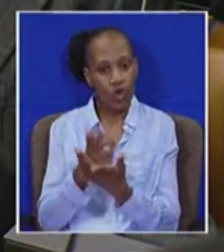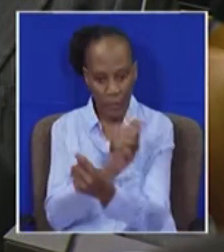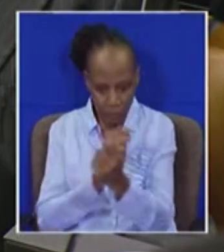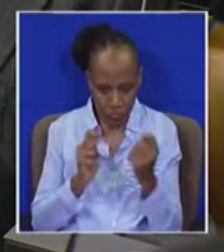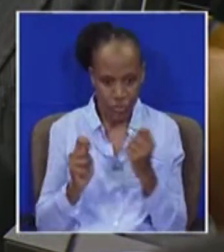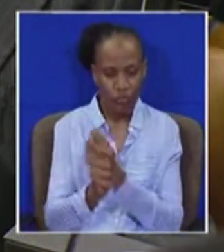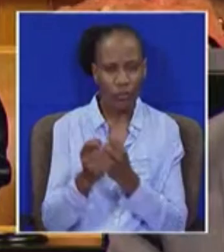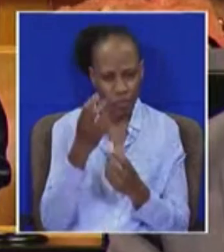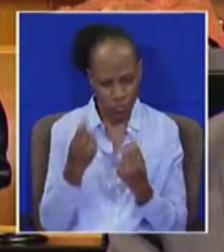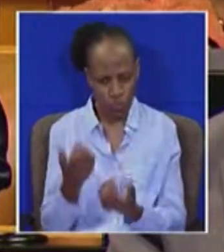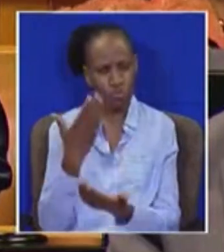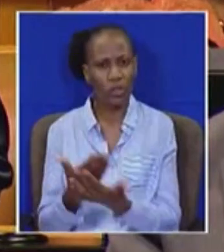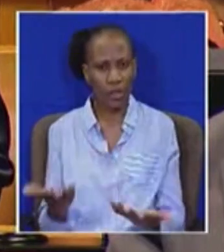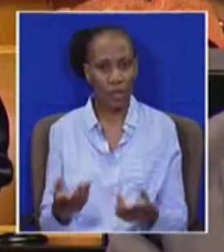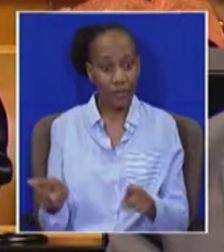strengthen